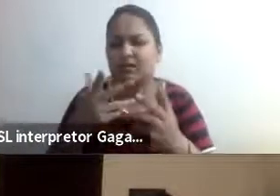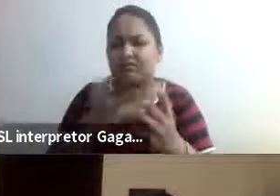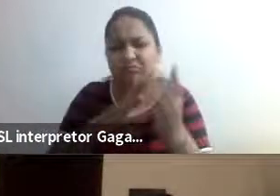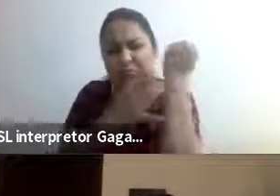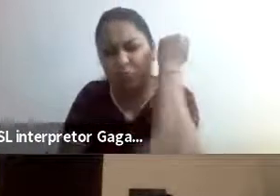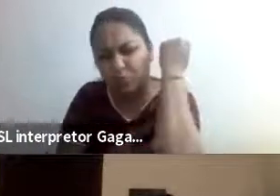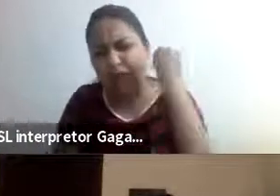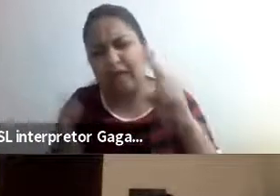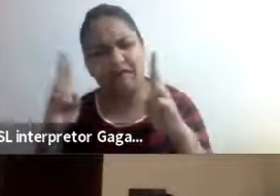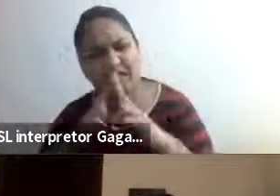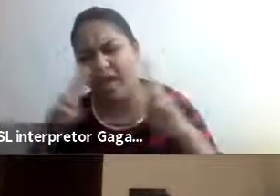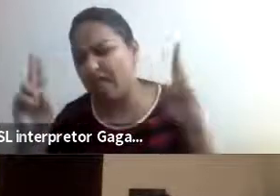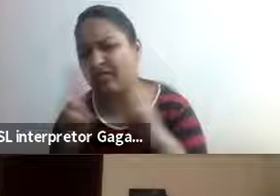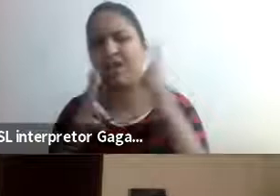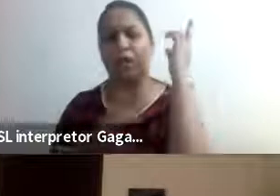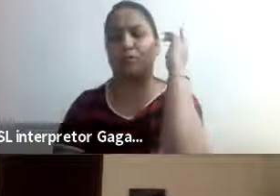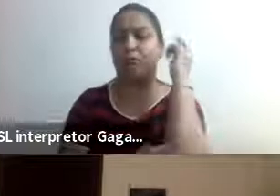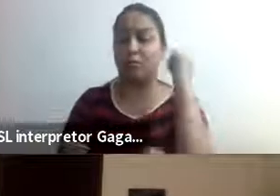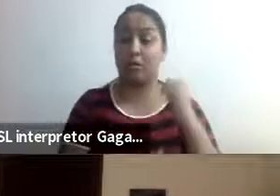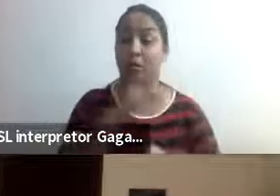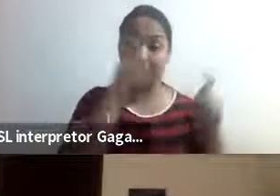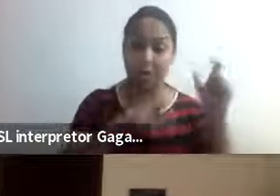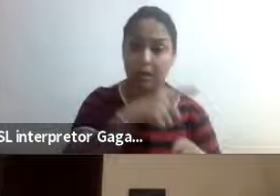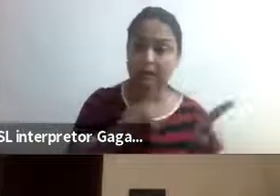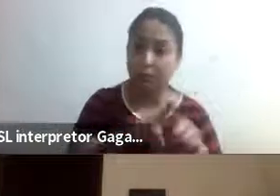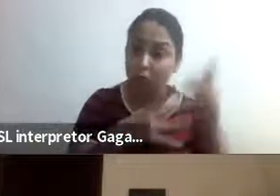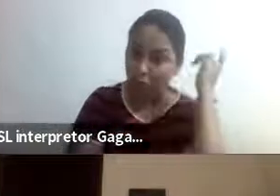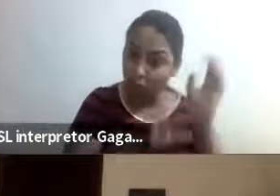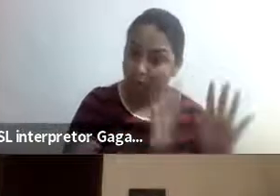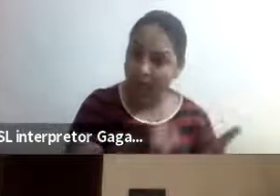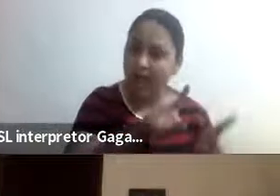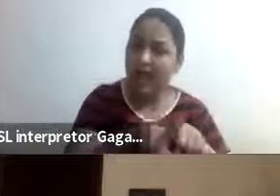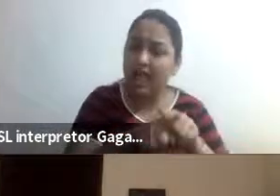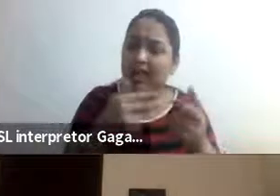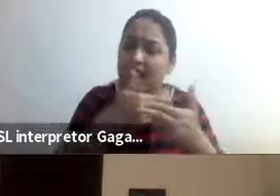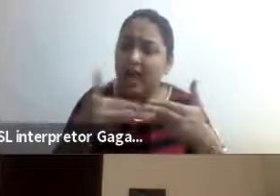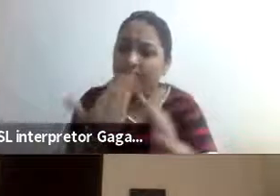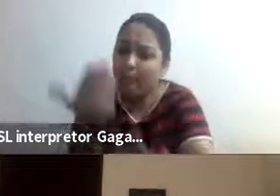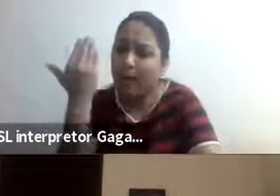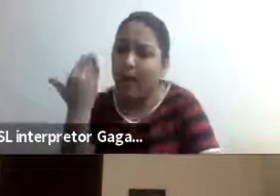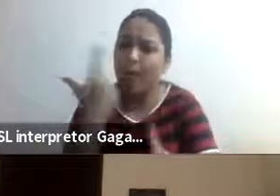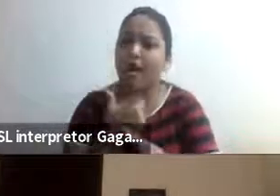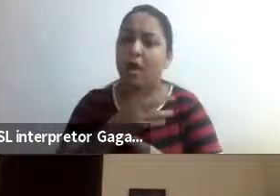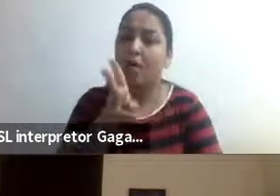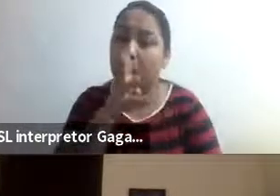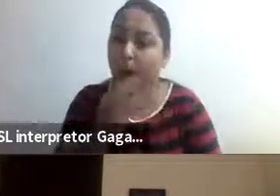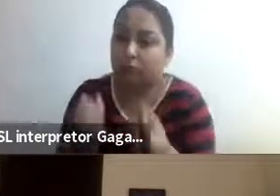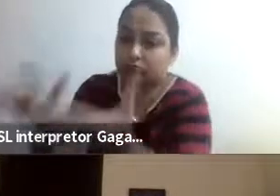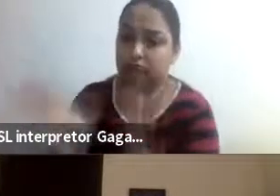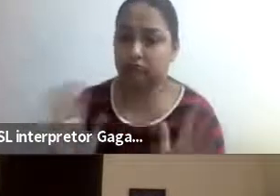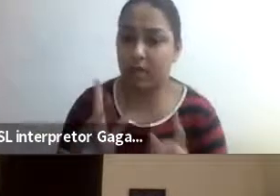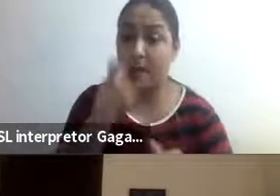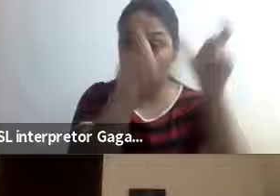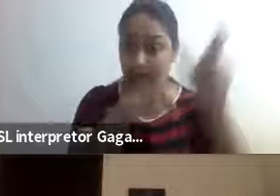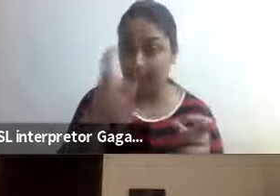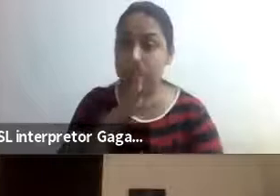extremely poor, and people wouldn't lend them water because they were afraid they wouldn't get it back. But despite being very poor, they managed